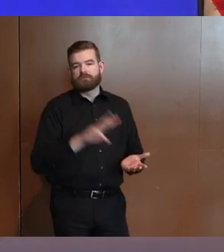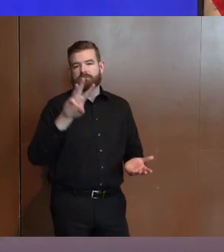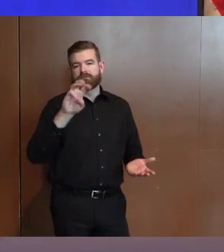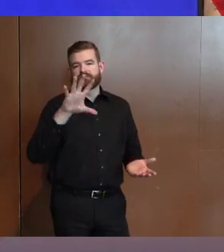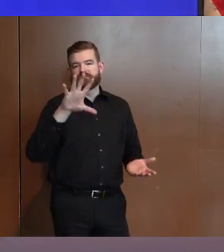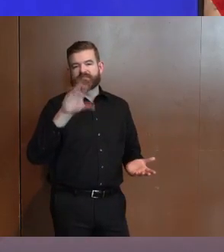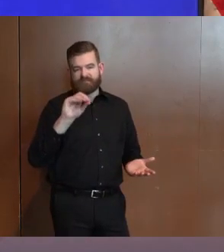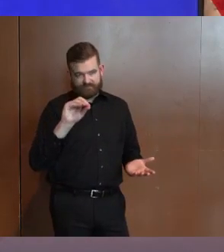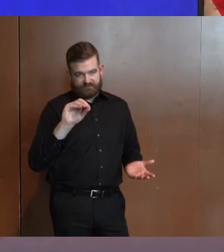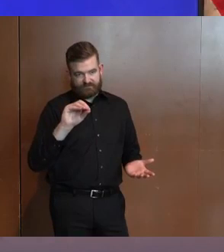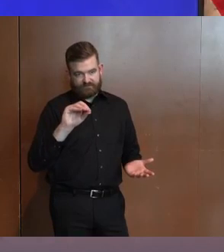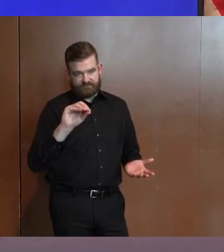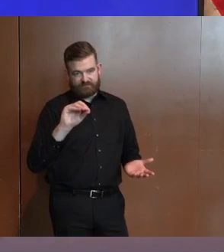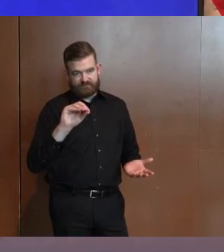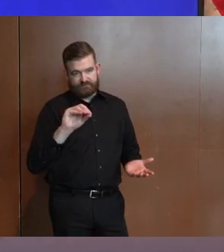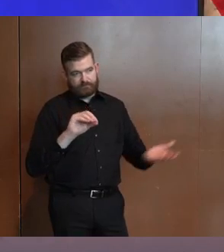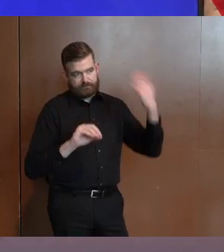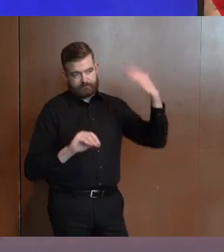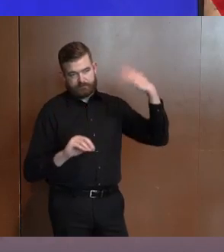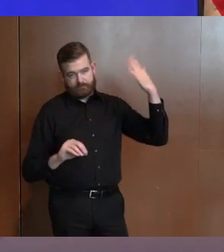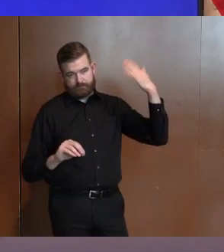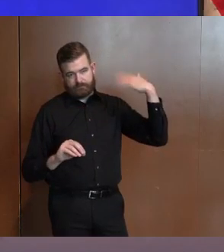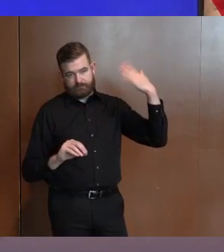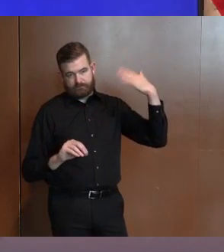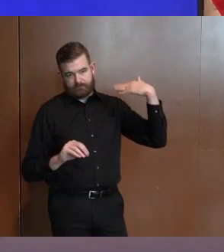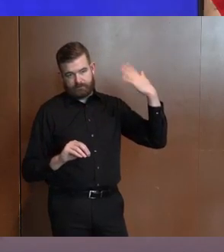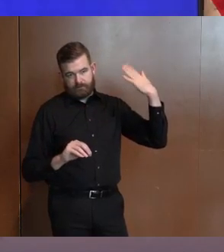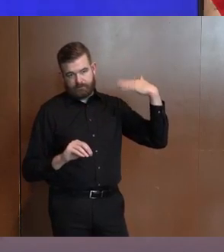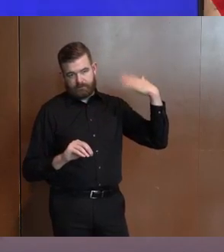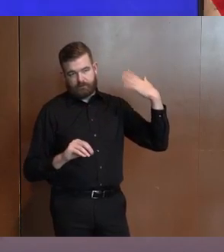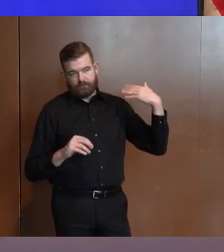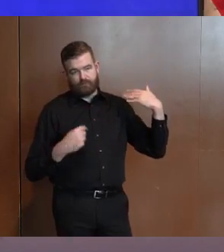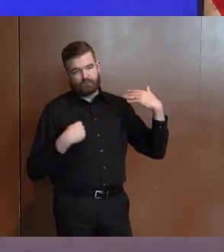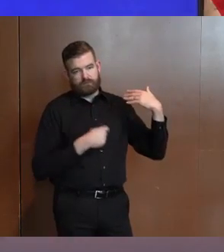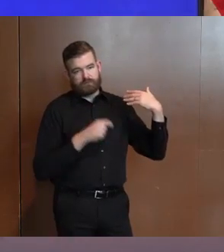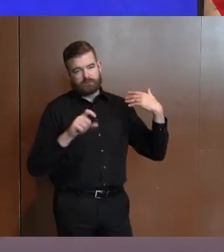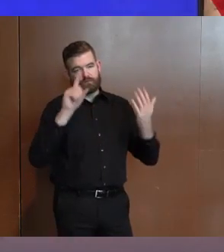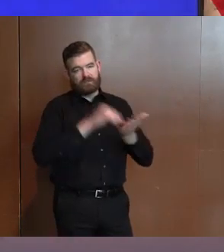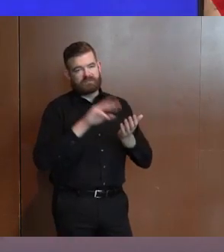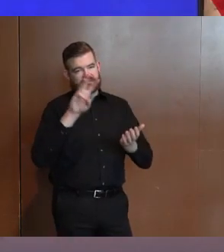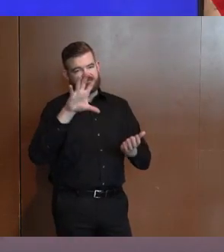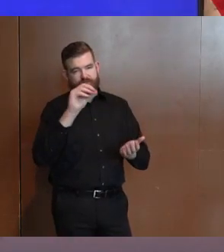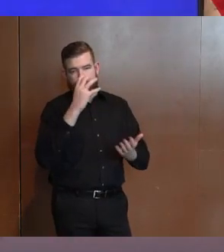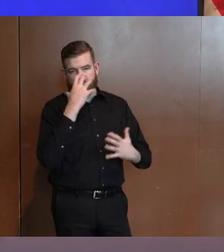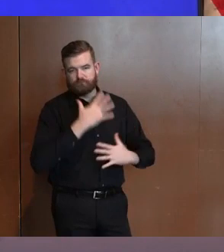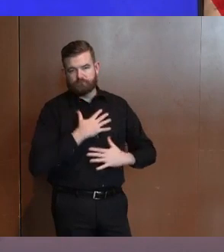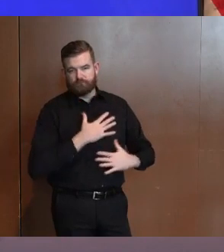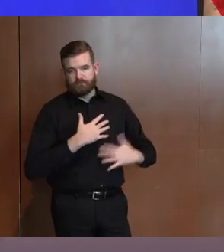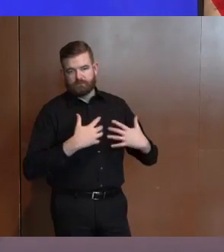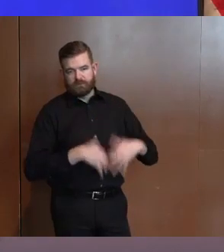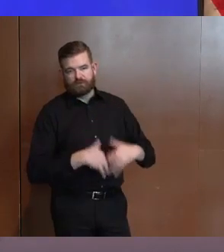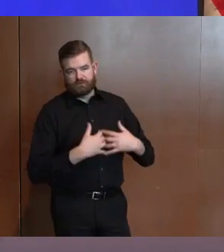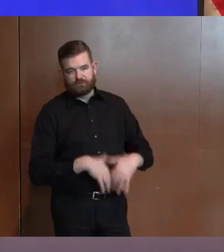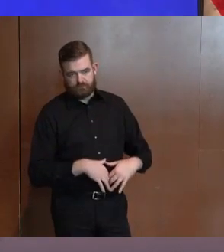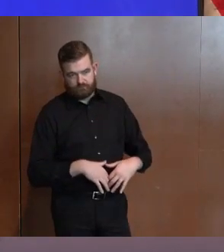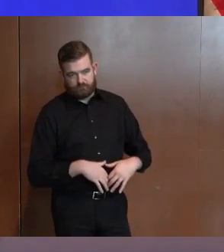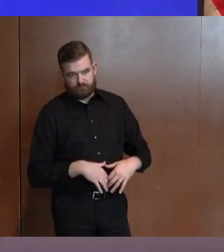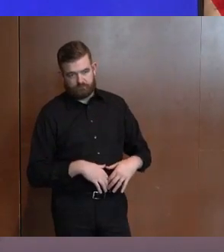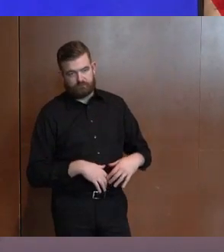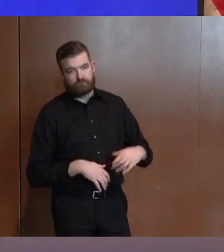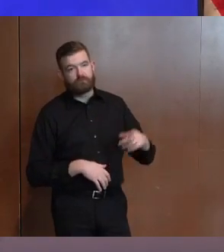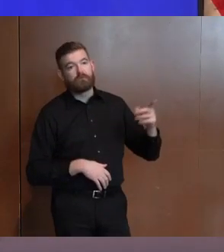is the outstanding ask, and that's not theoretical. We need them. Now, if we can be assured that we're getting these in regular installments